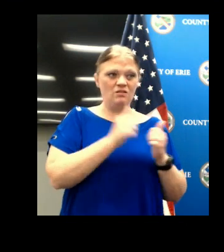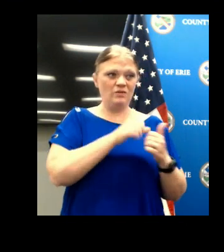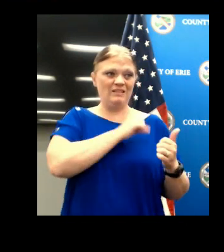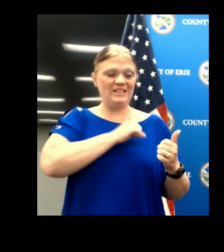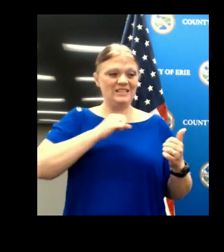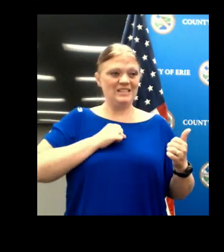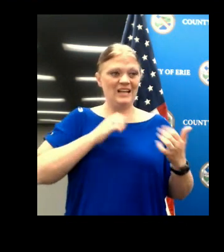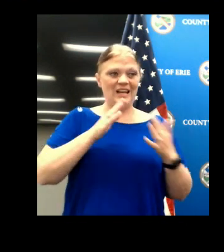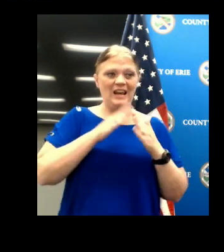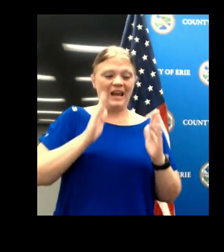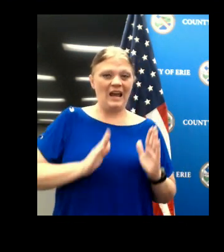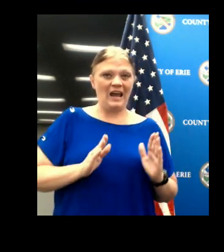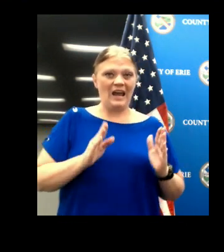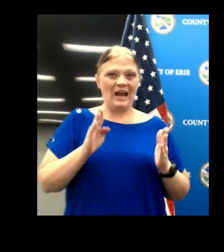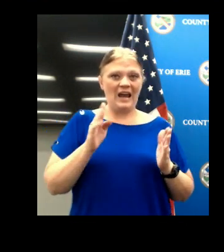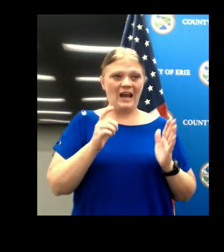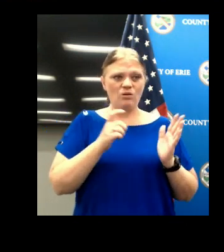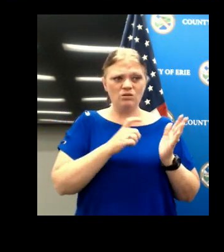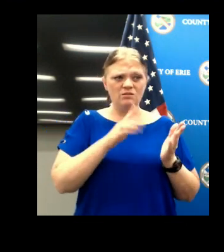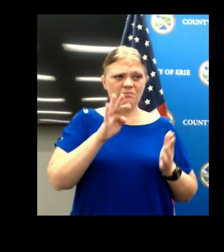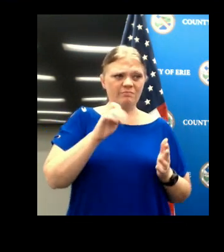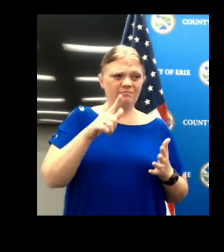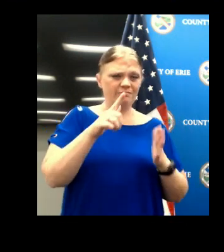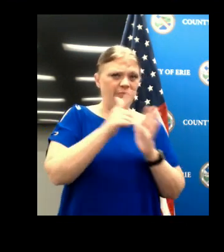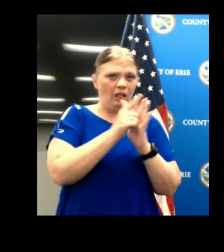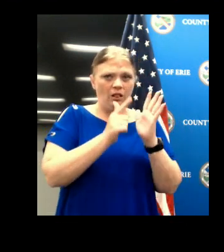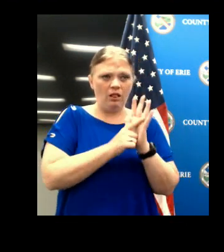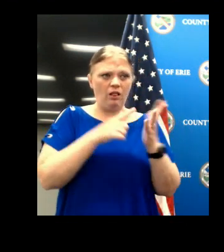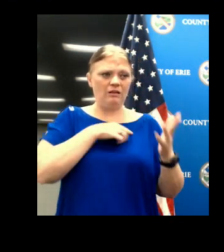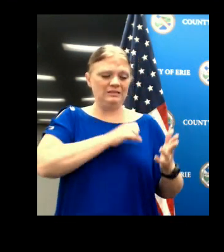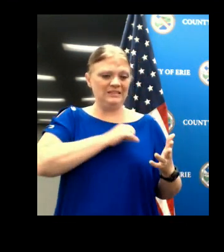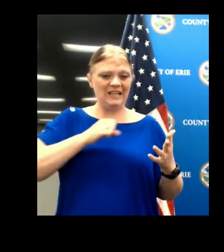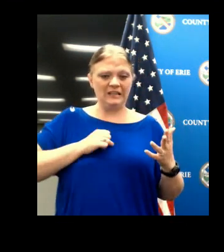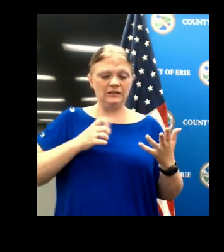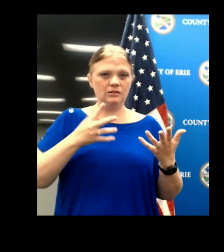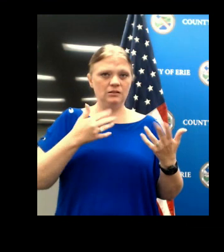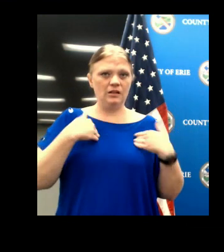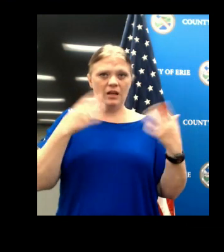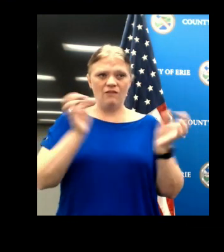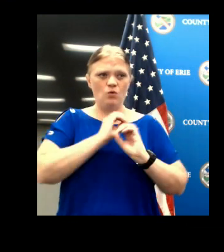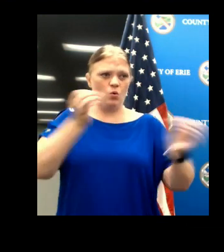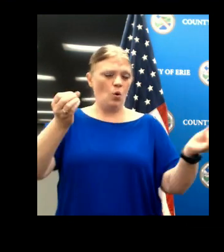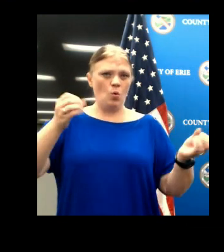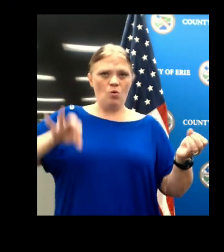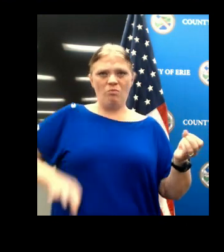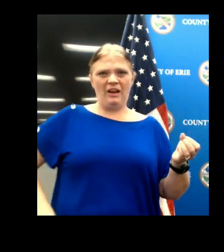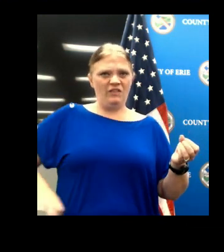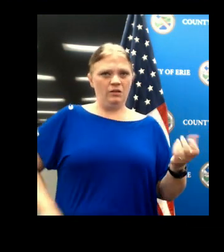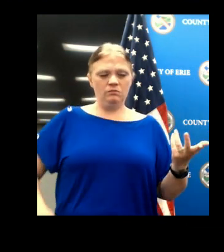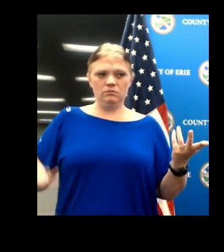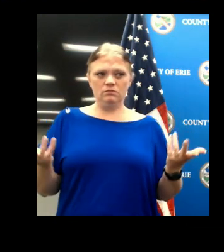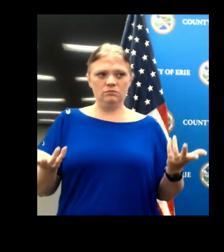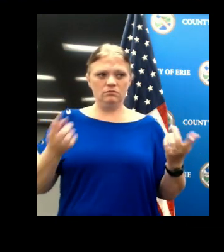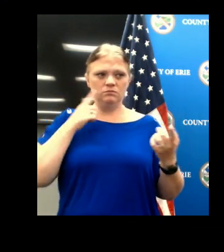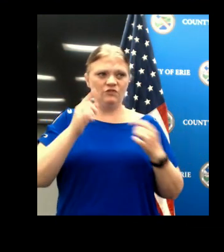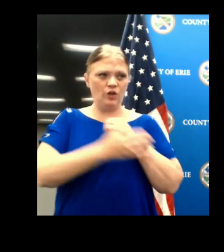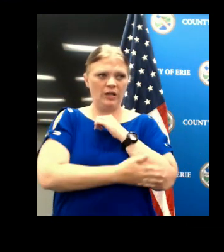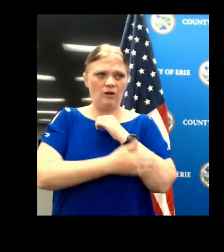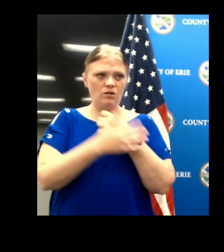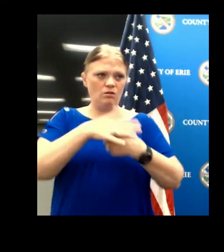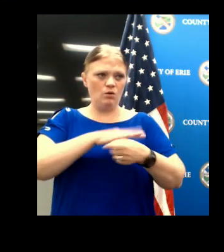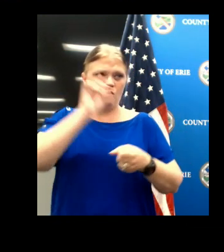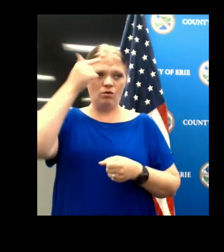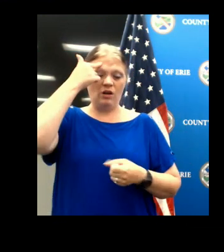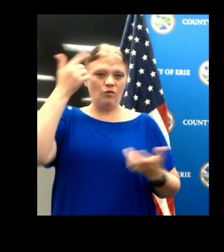is very beneficial for counties and local governments, a Senate bill which has no benefit whatsoever to counties and local